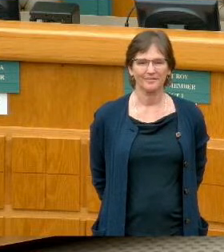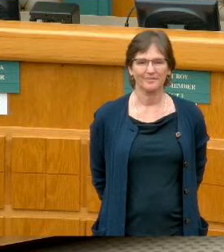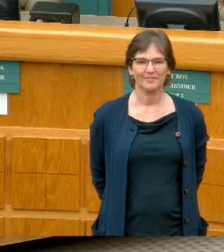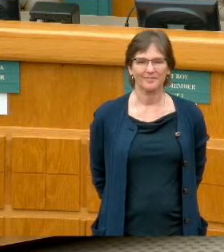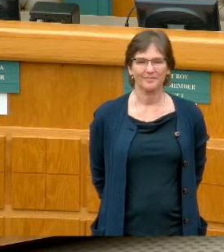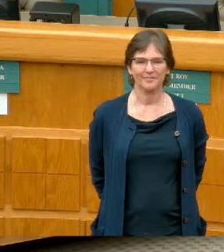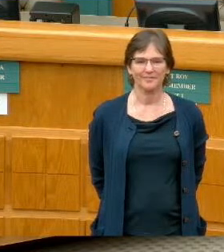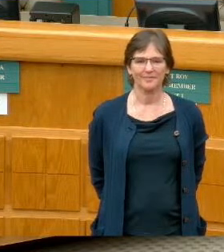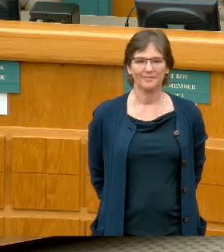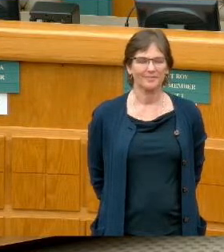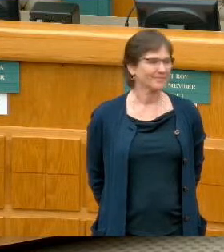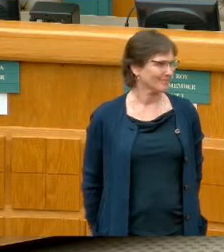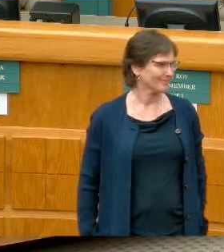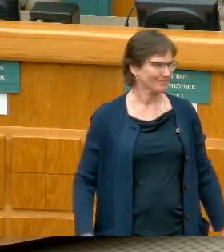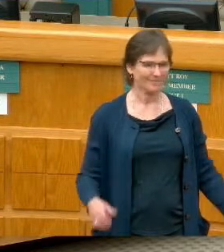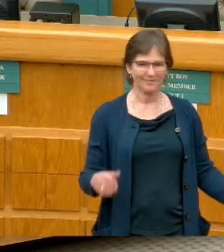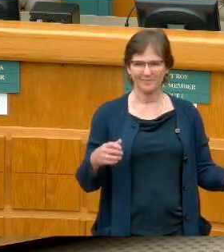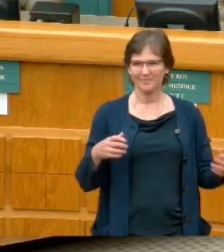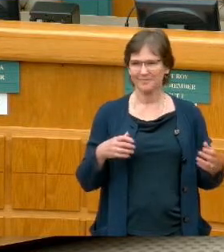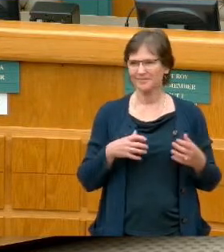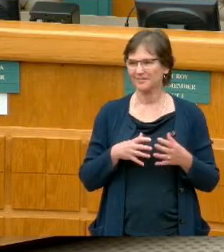demás.